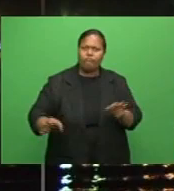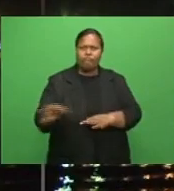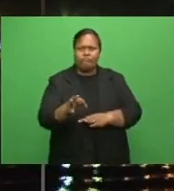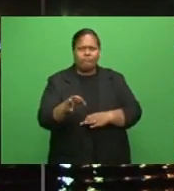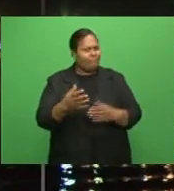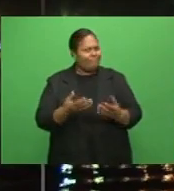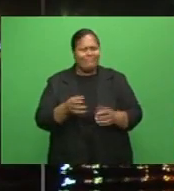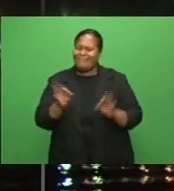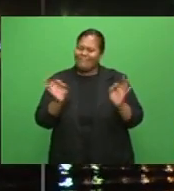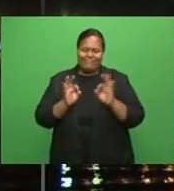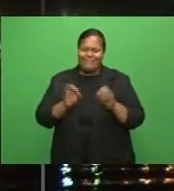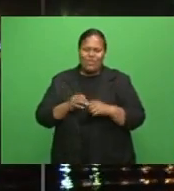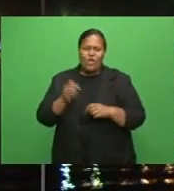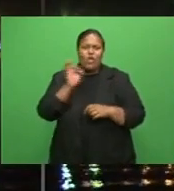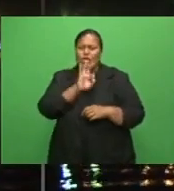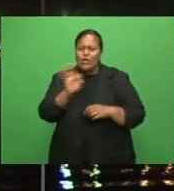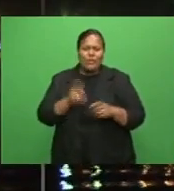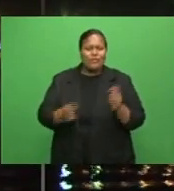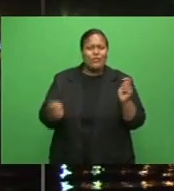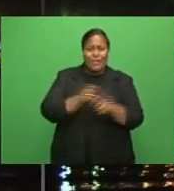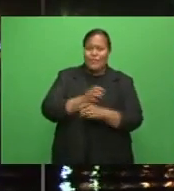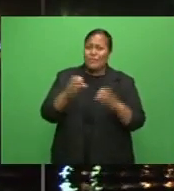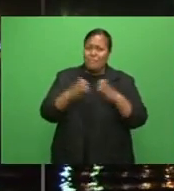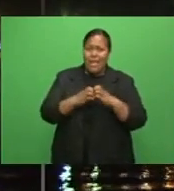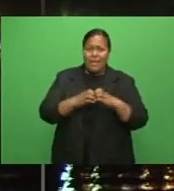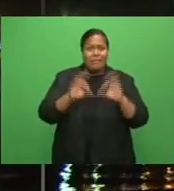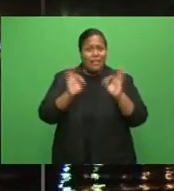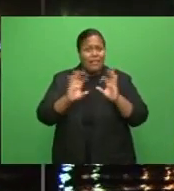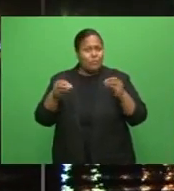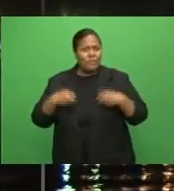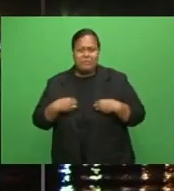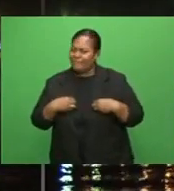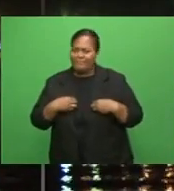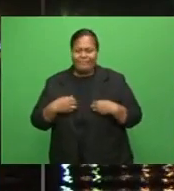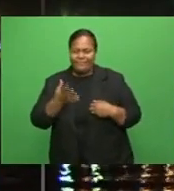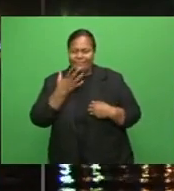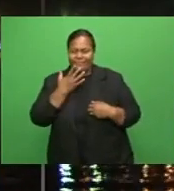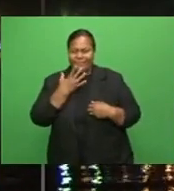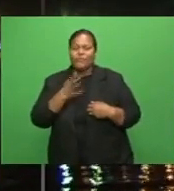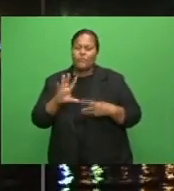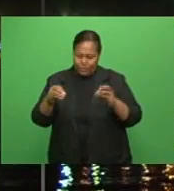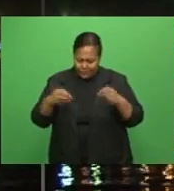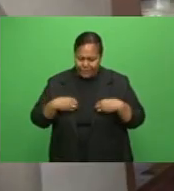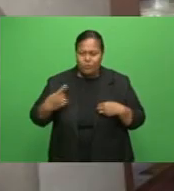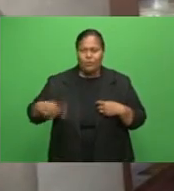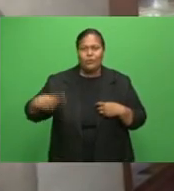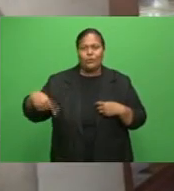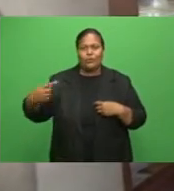haven't changed banks will not get their monthly allowance. Sainiani Boiler reports.